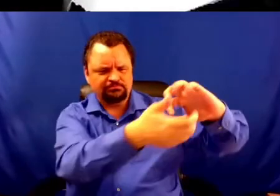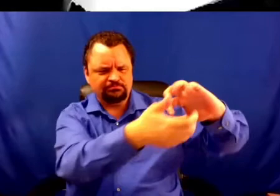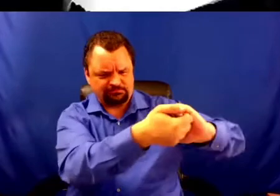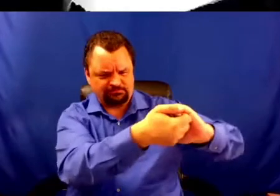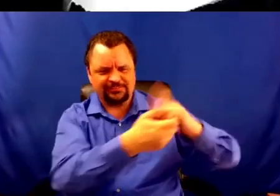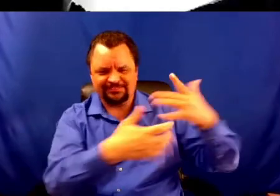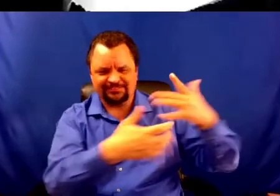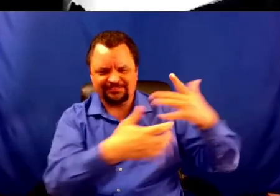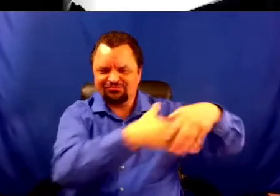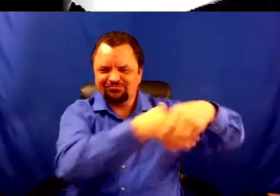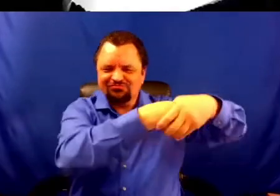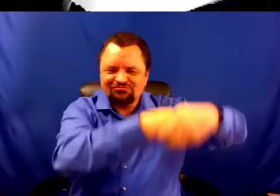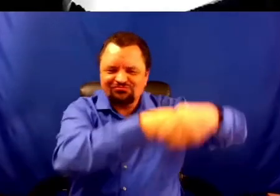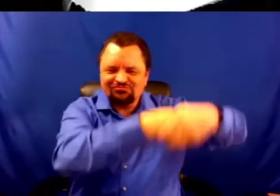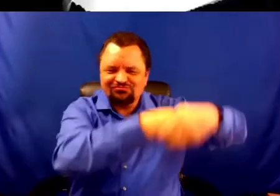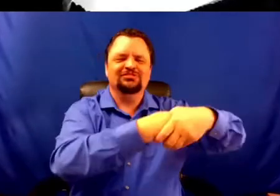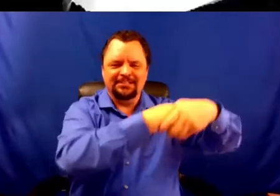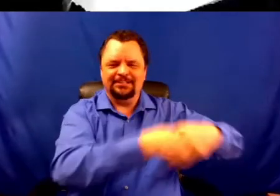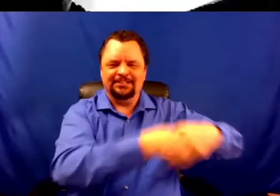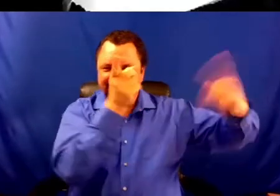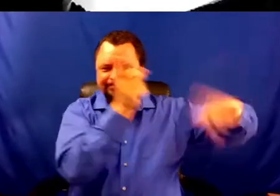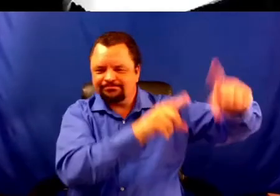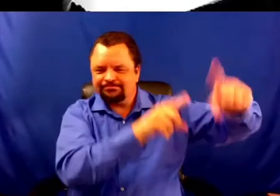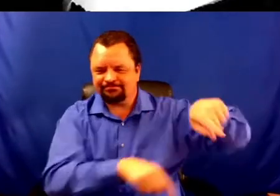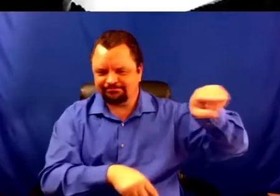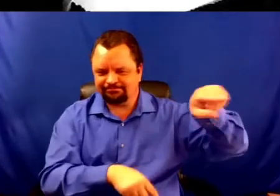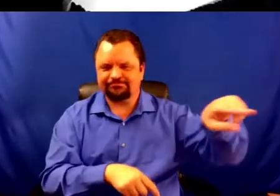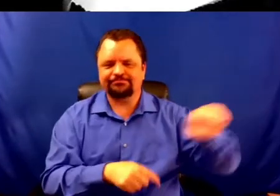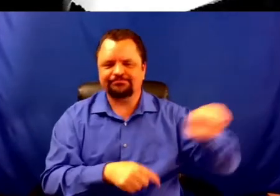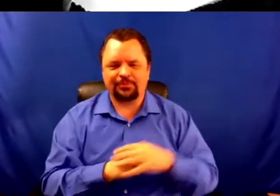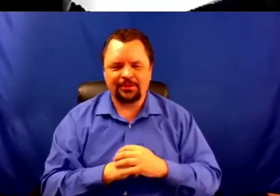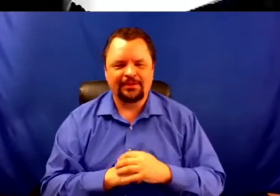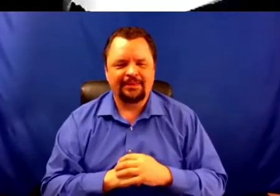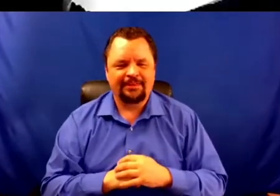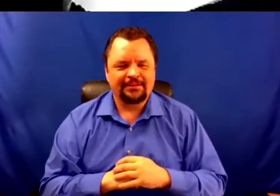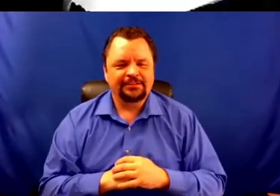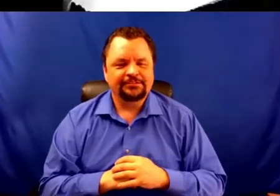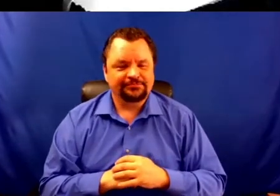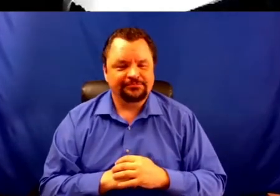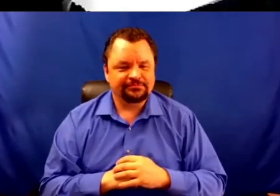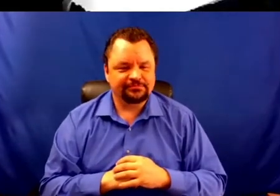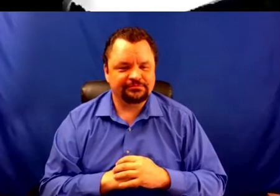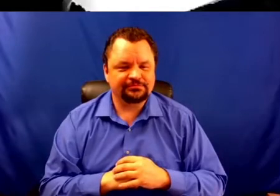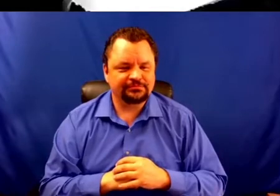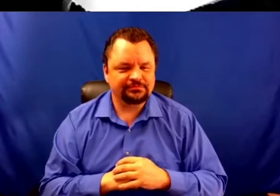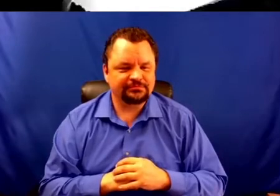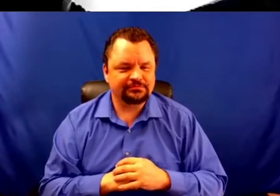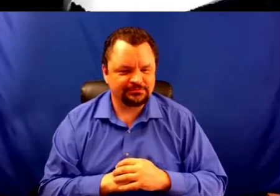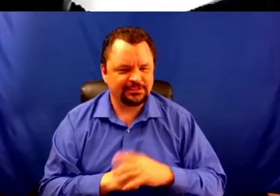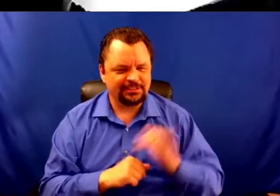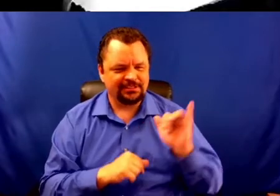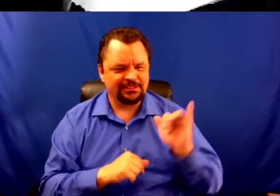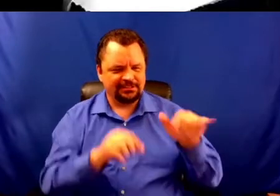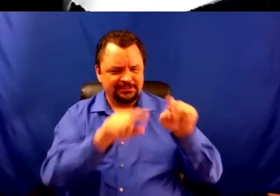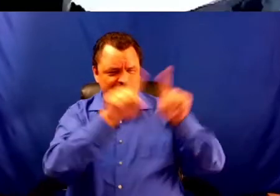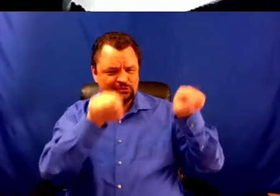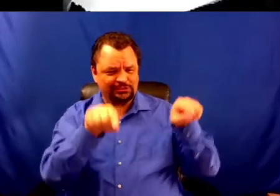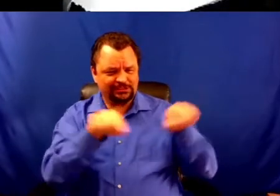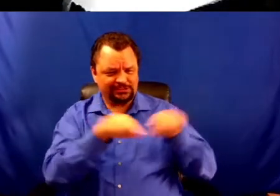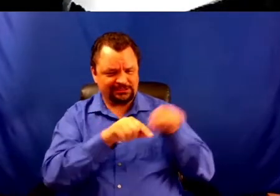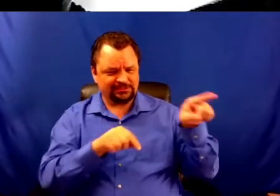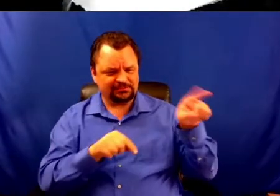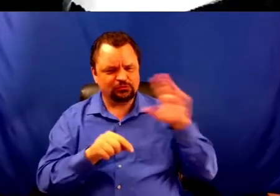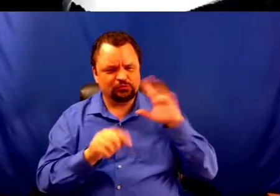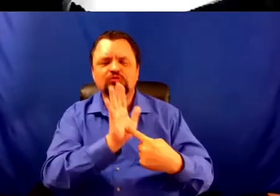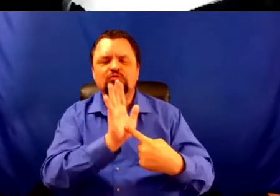we'll, you can put it in there, or you can display it wherever you want. And then this is your public health champion. Oh, thank you.